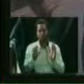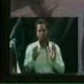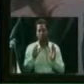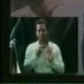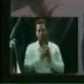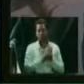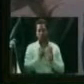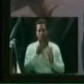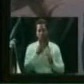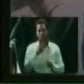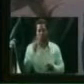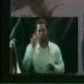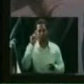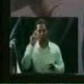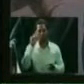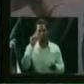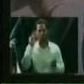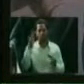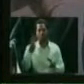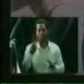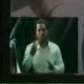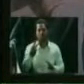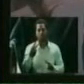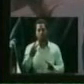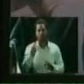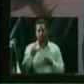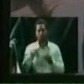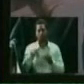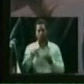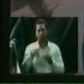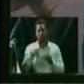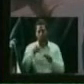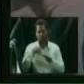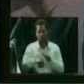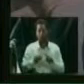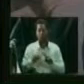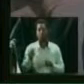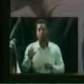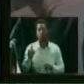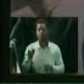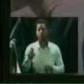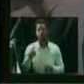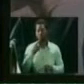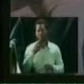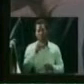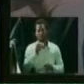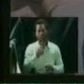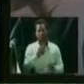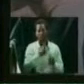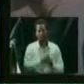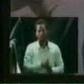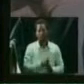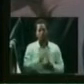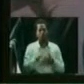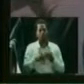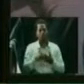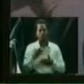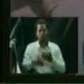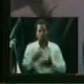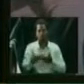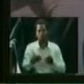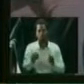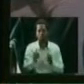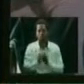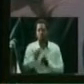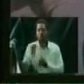a misunderstanding, or a matter of semantics. Dr. McIntyre has, however, correctly followed the exact same procedure for other